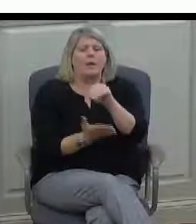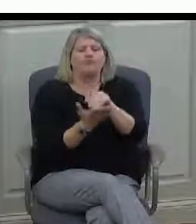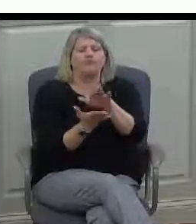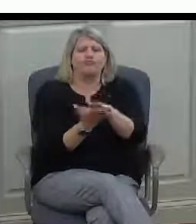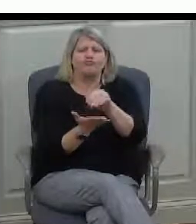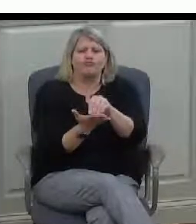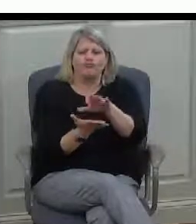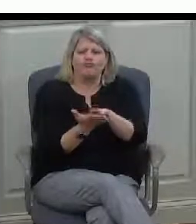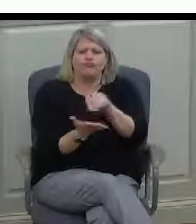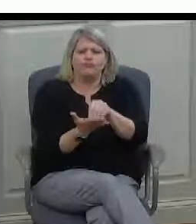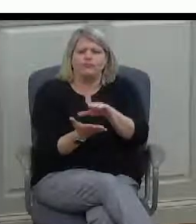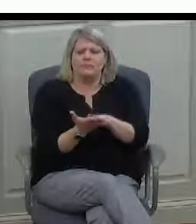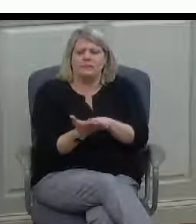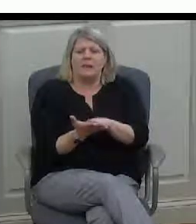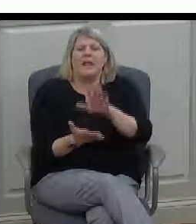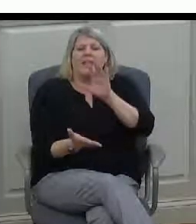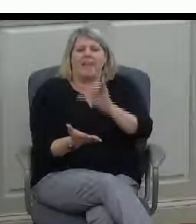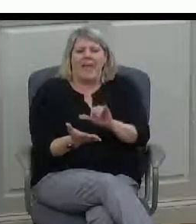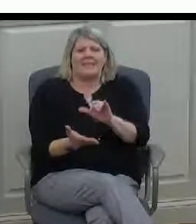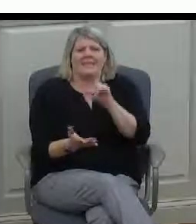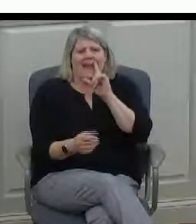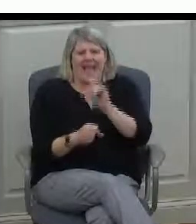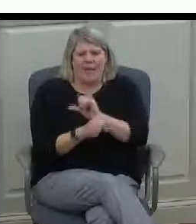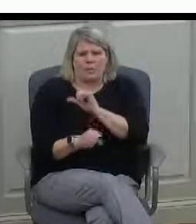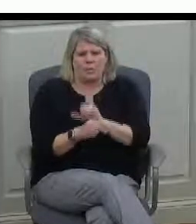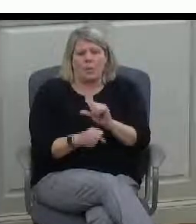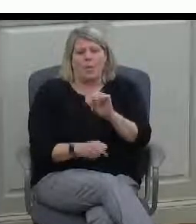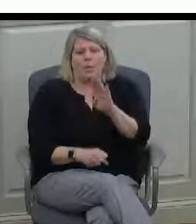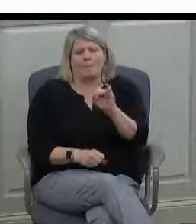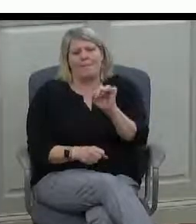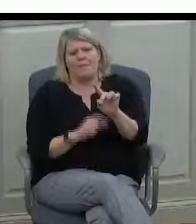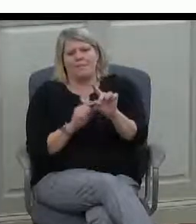is a permitting and bid set for the city.